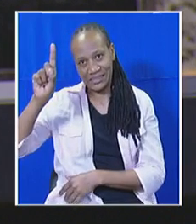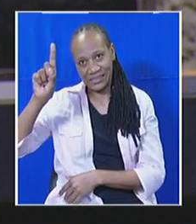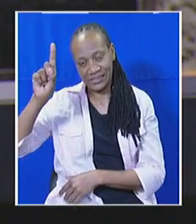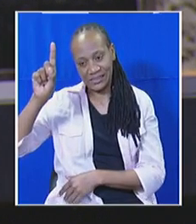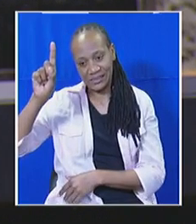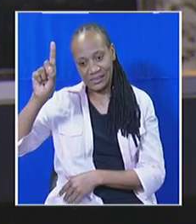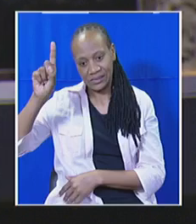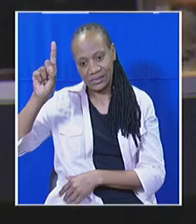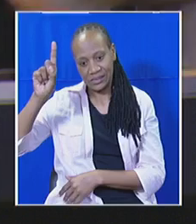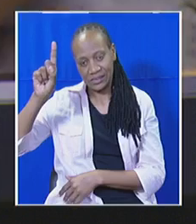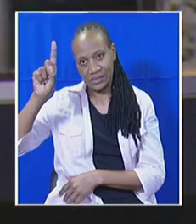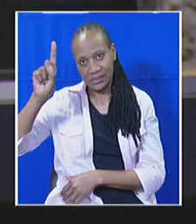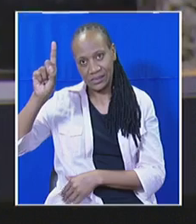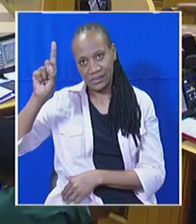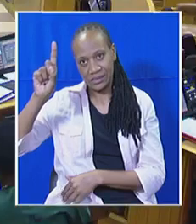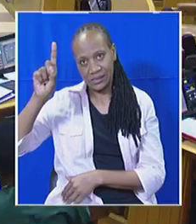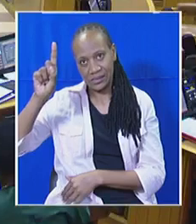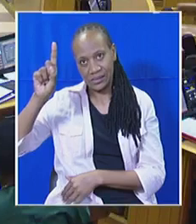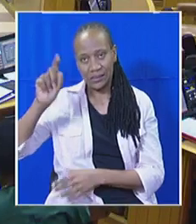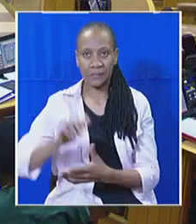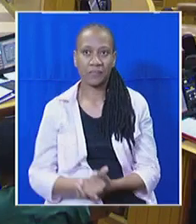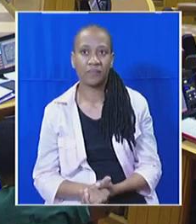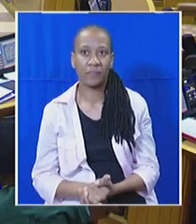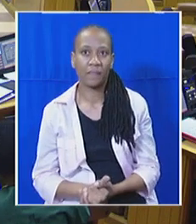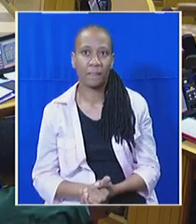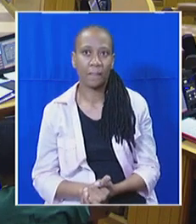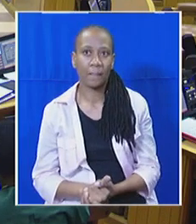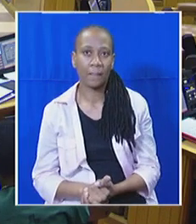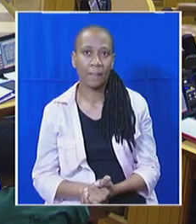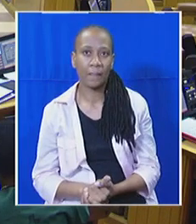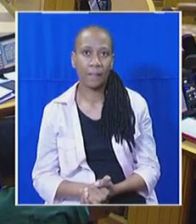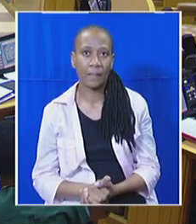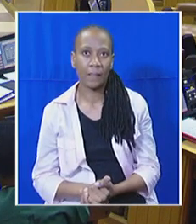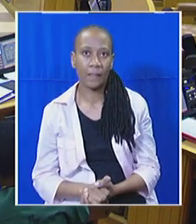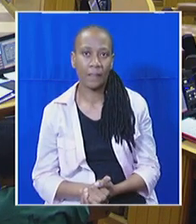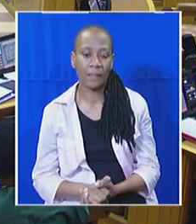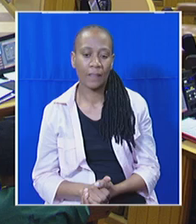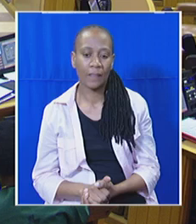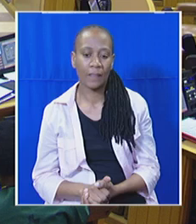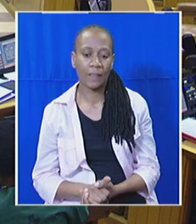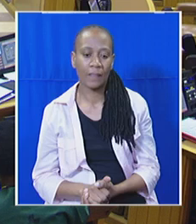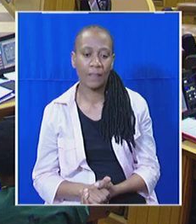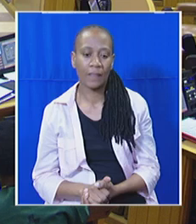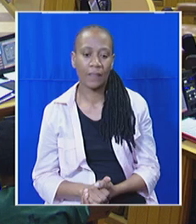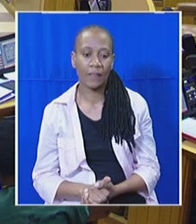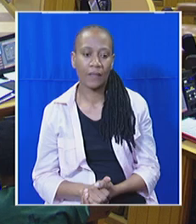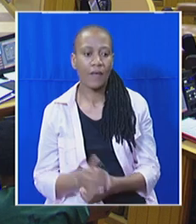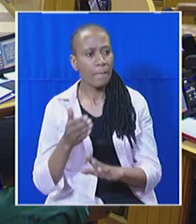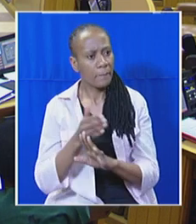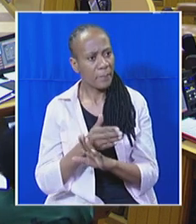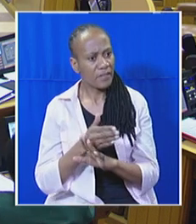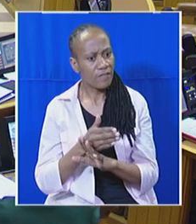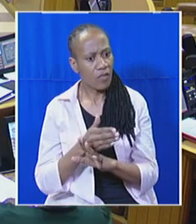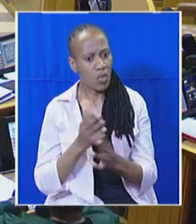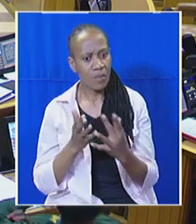When the session was interrupted with the point of order, the Deputy Minister was in the middle. She has actually